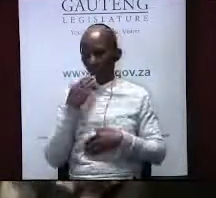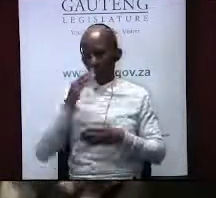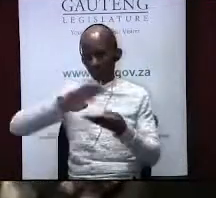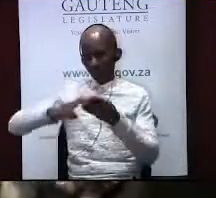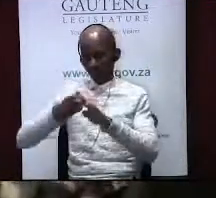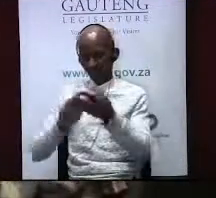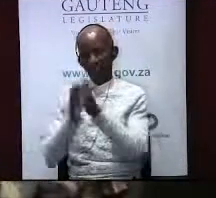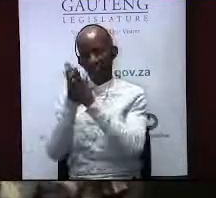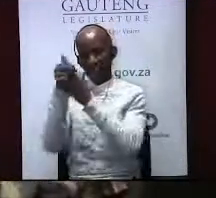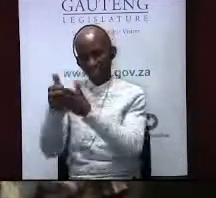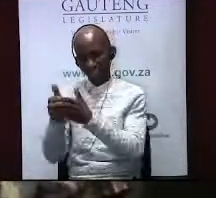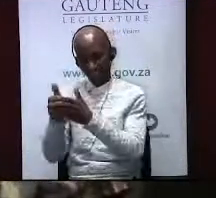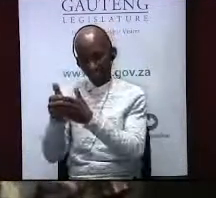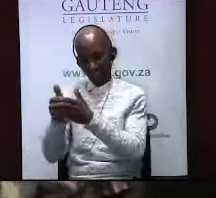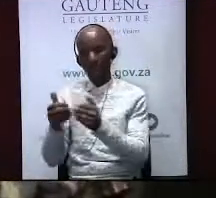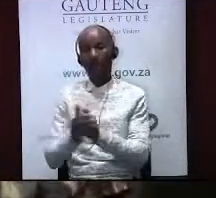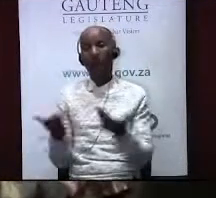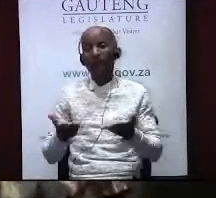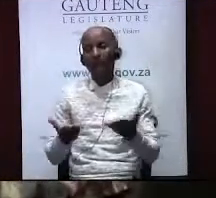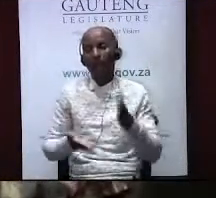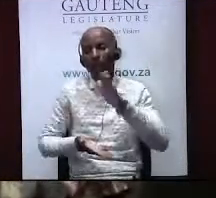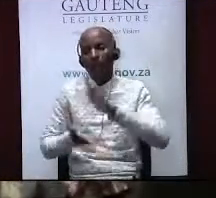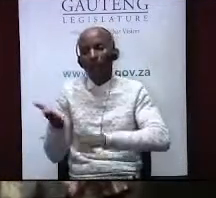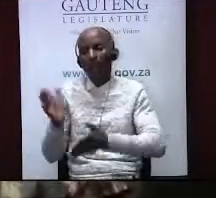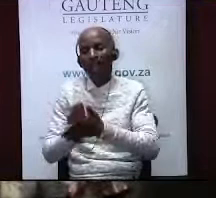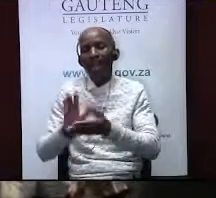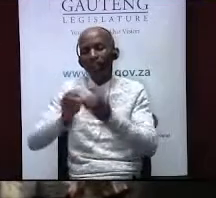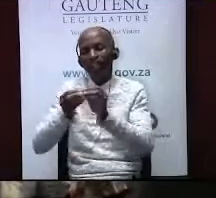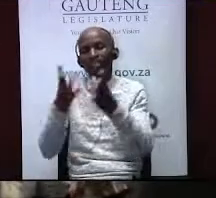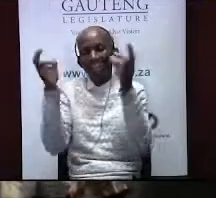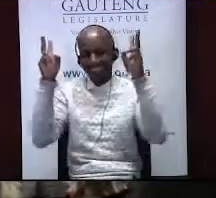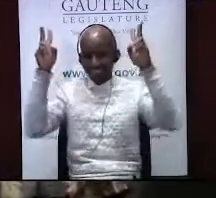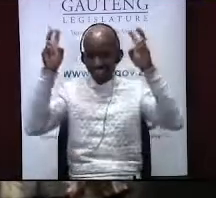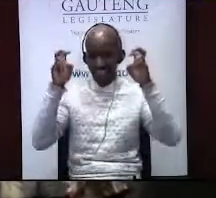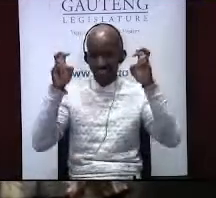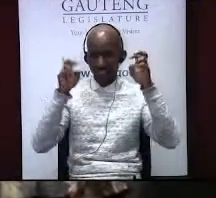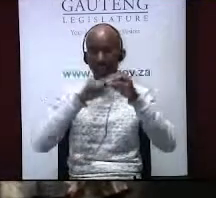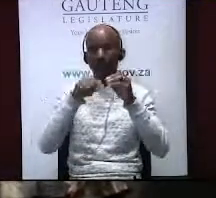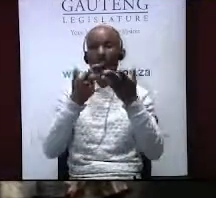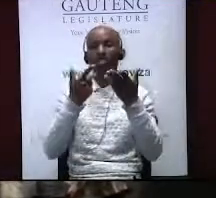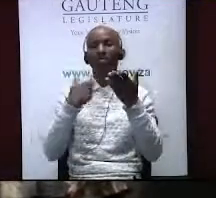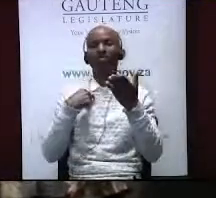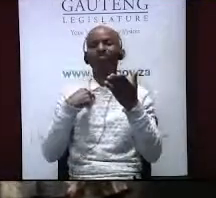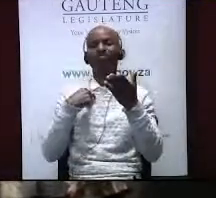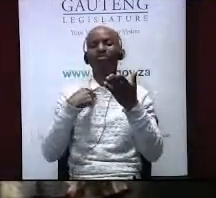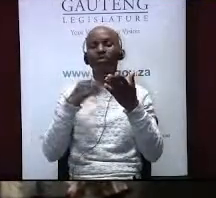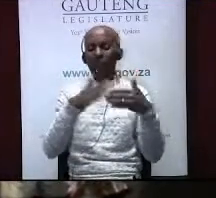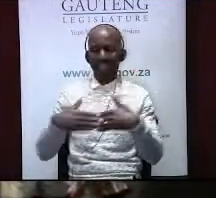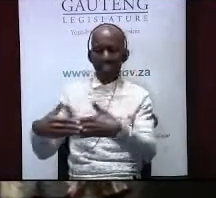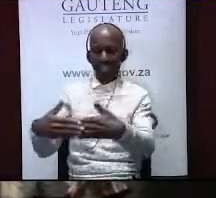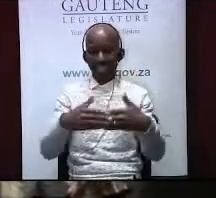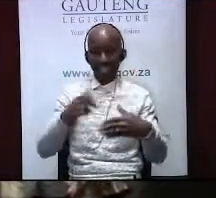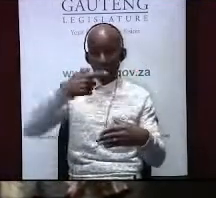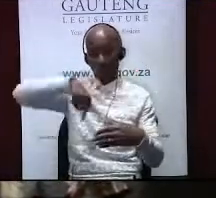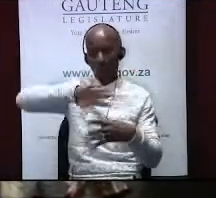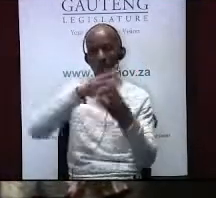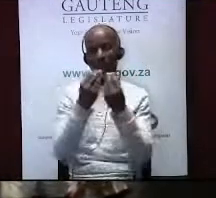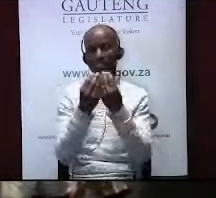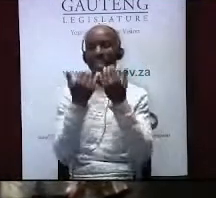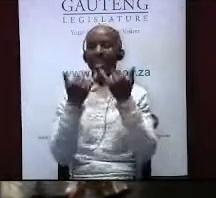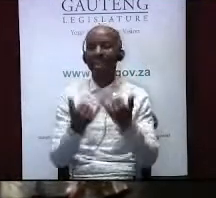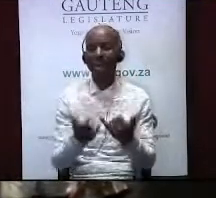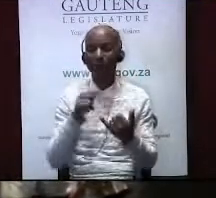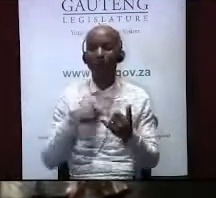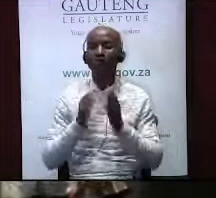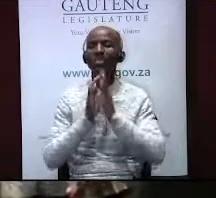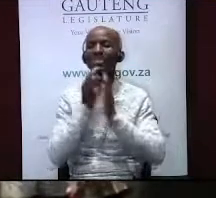community chaplain and medical chaplain, where we go and deal with issues of, you know, palliative care and all that. So what